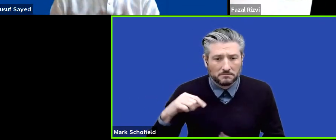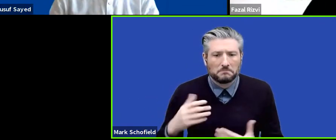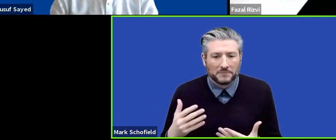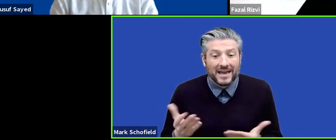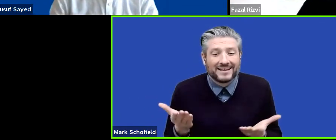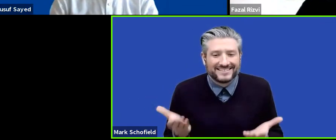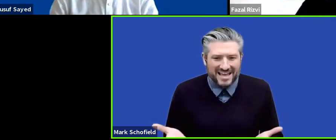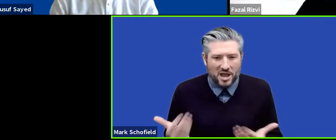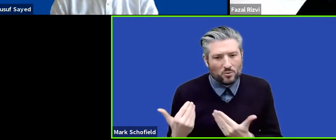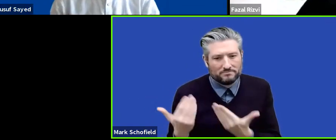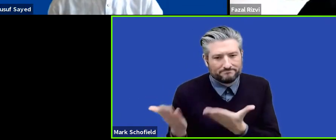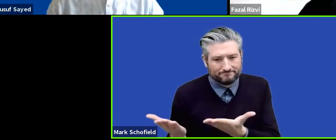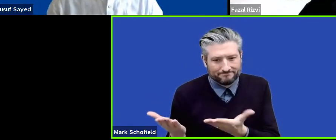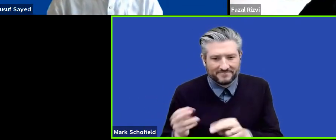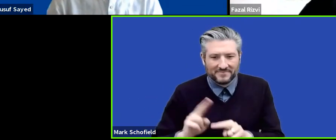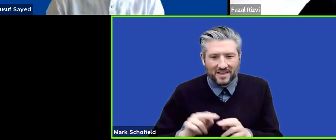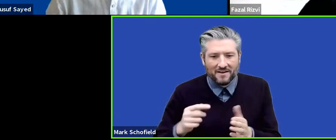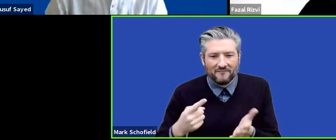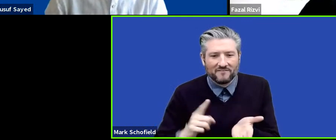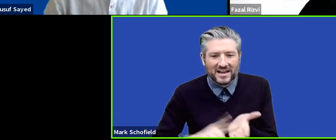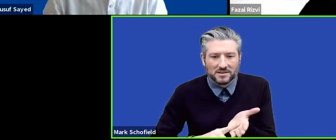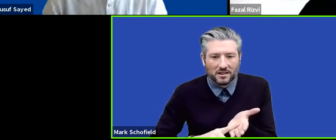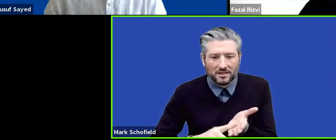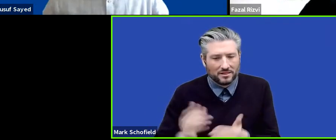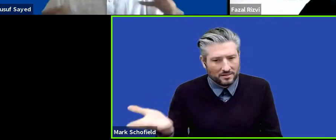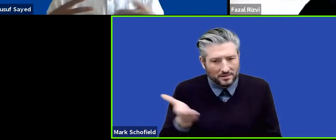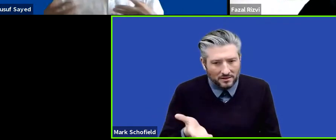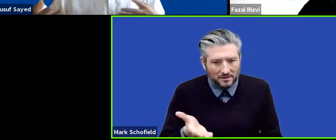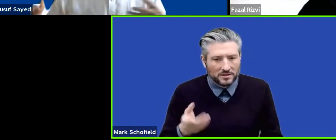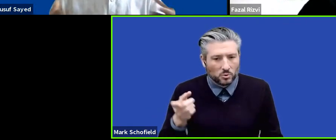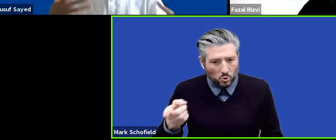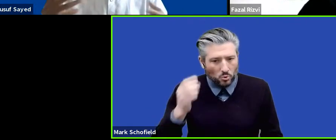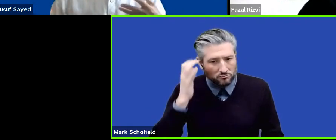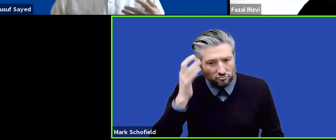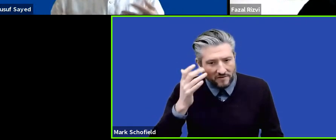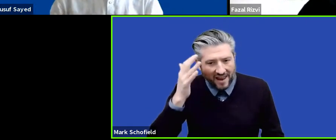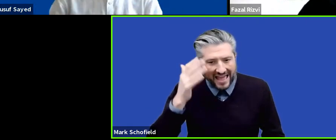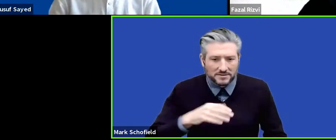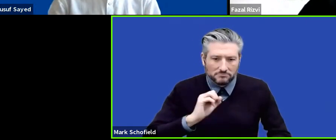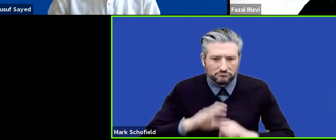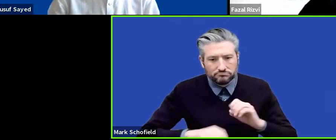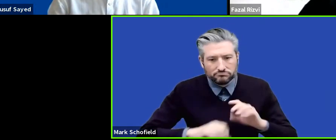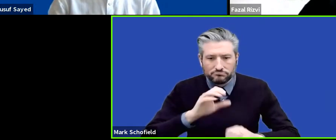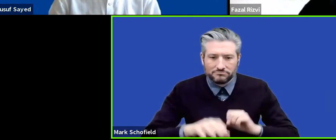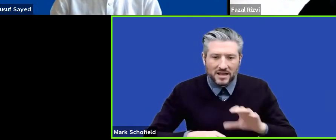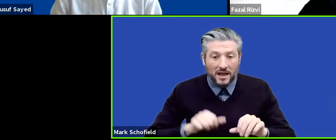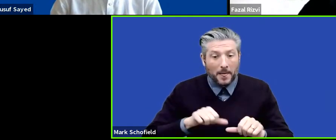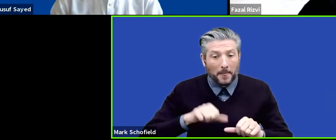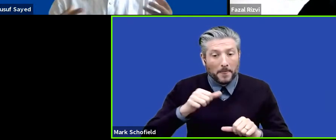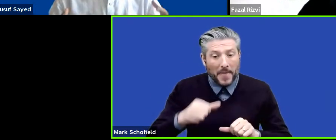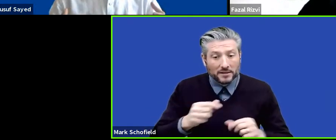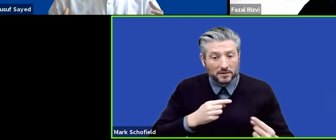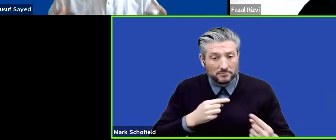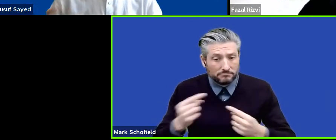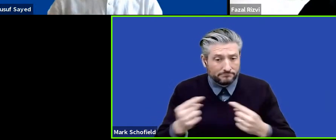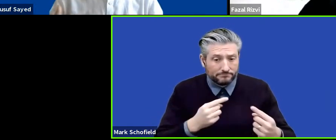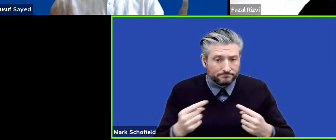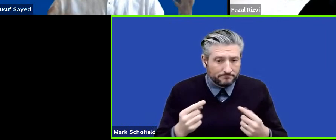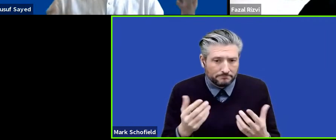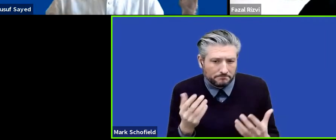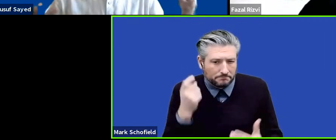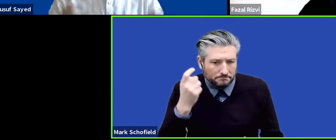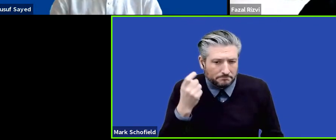now to share with us some of your reflections on this, and then we'll begin to talk about what we might consider as